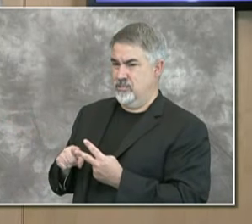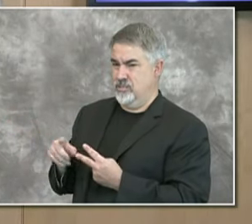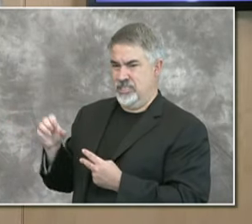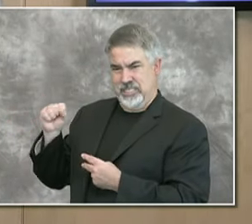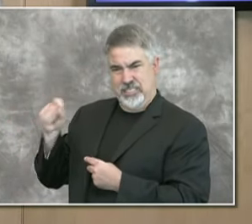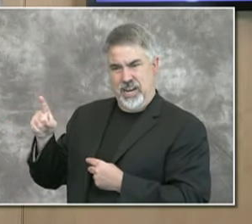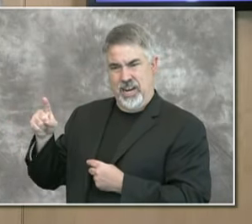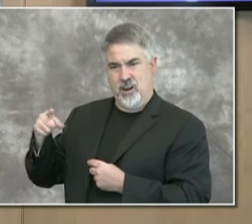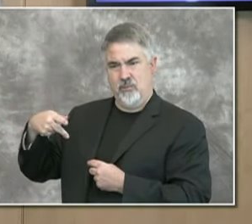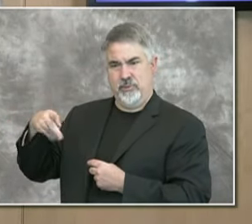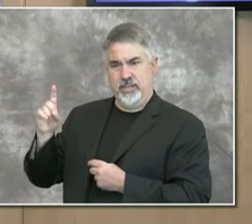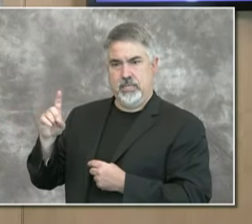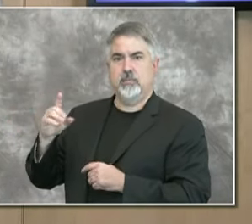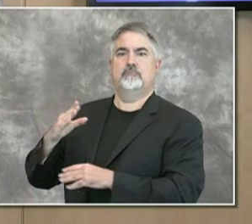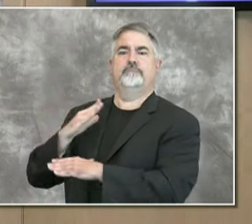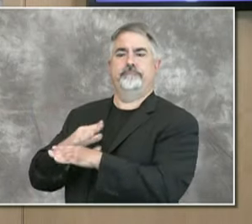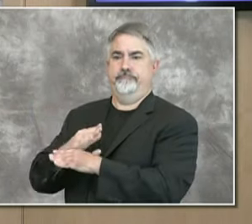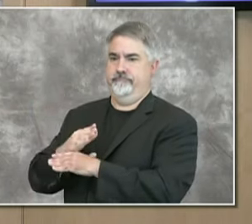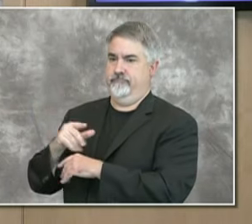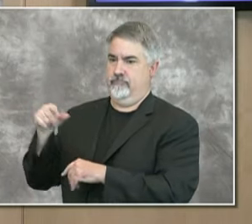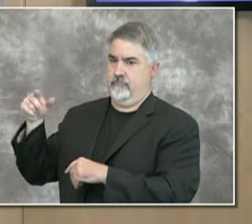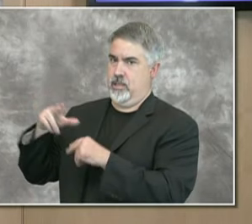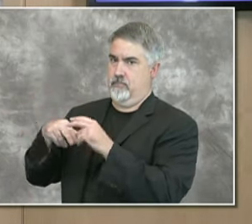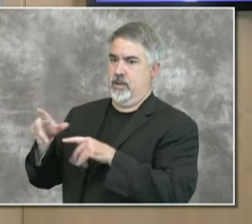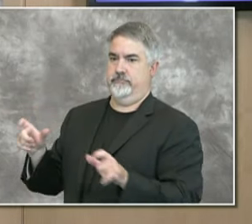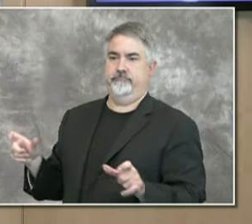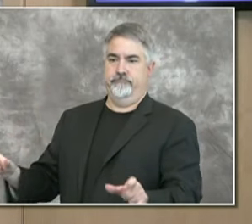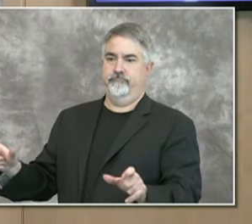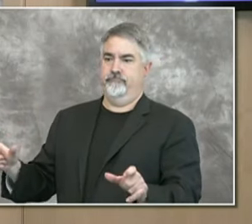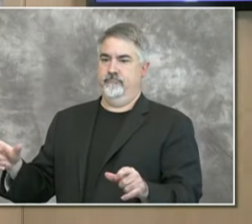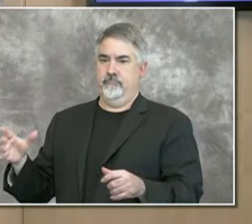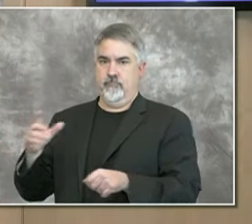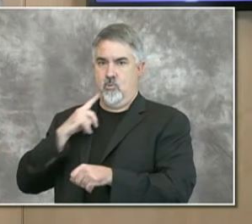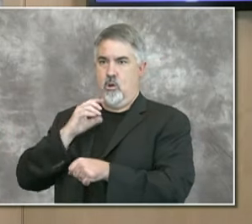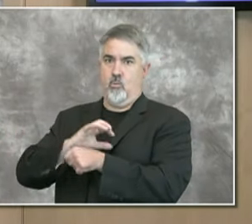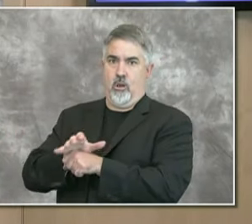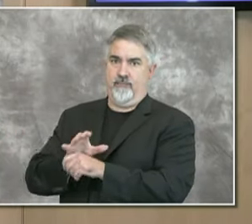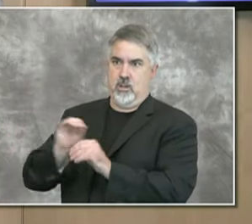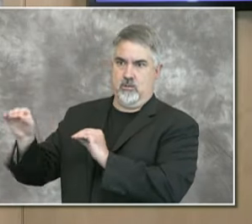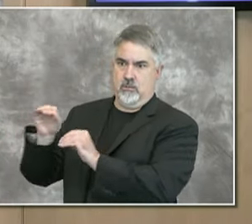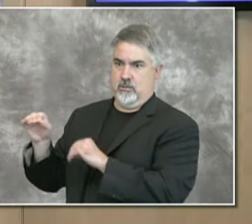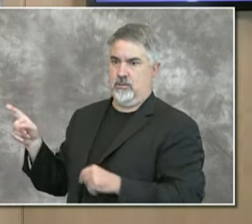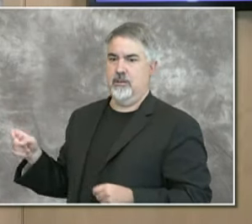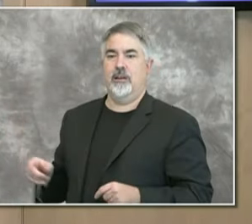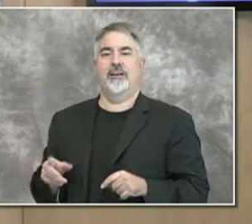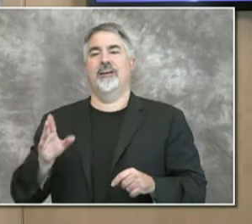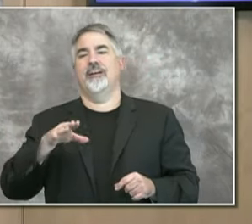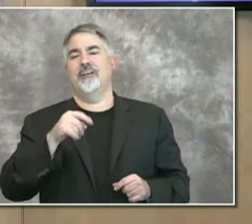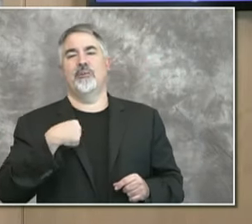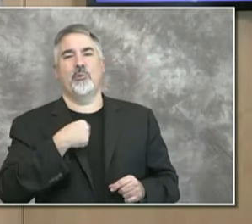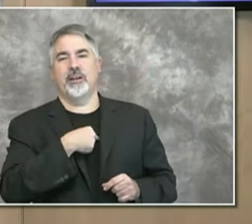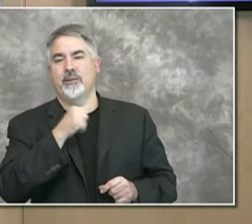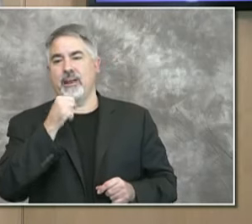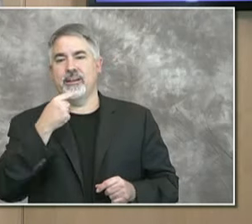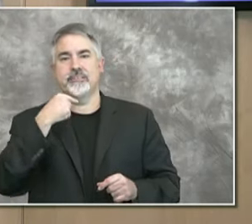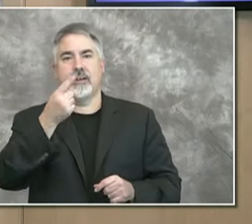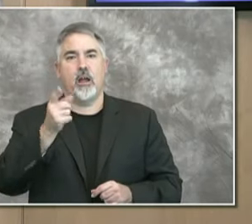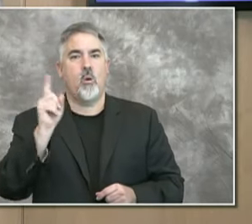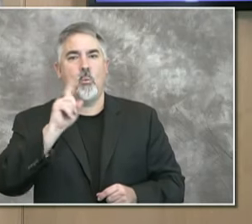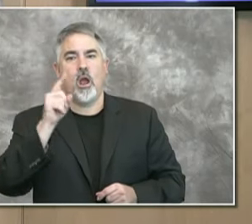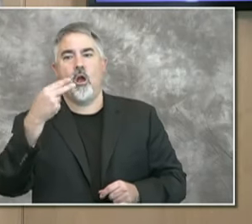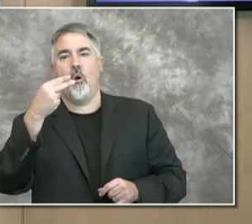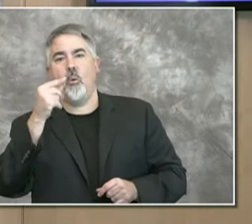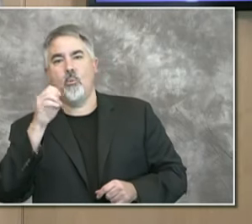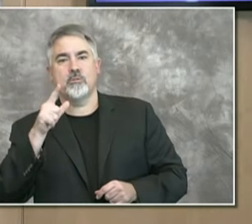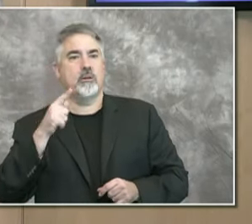at this location? Thank you, Bill. We do not disclose the home address nor the individual